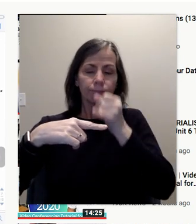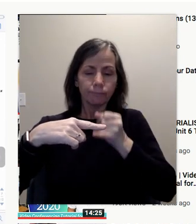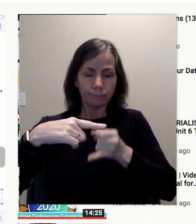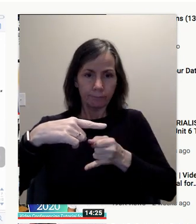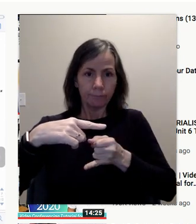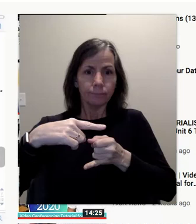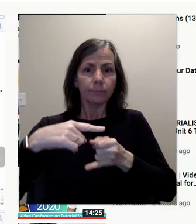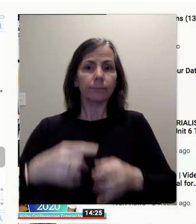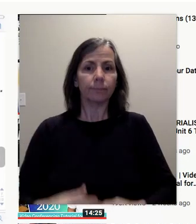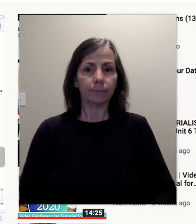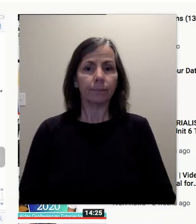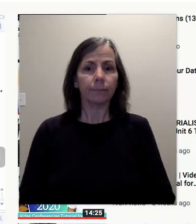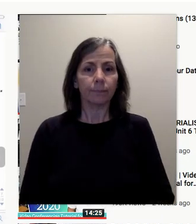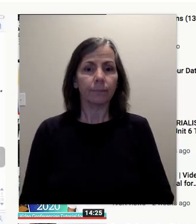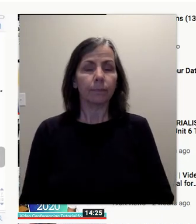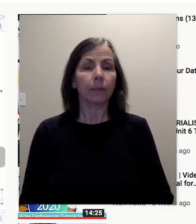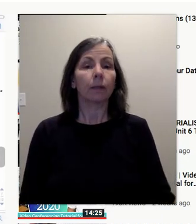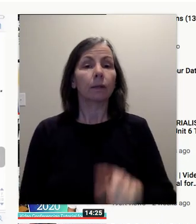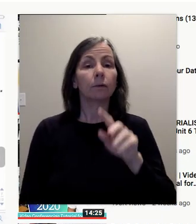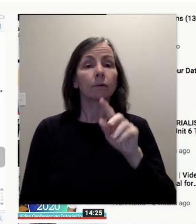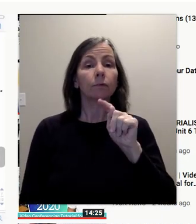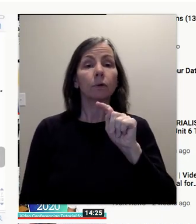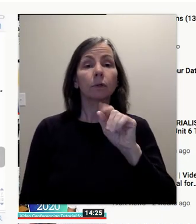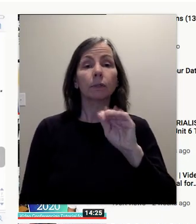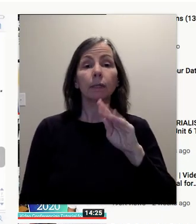If we look in our table,